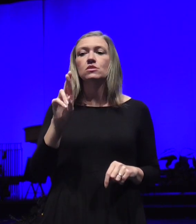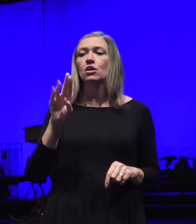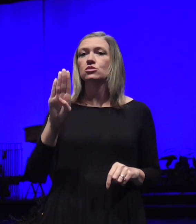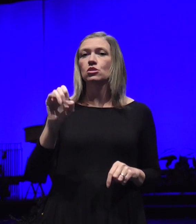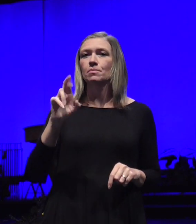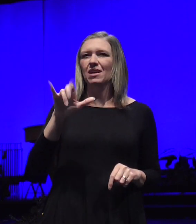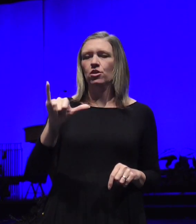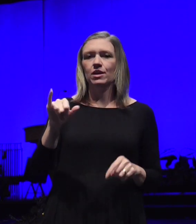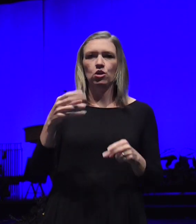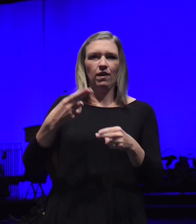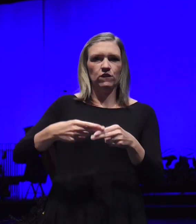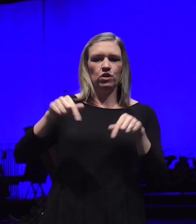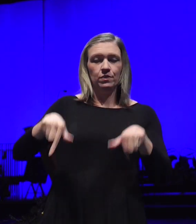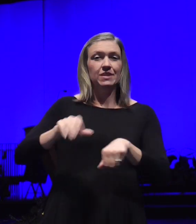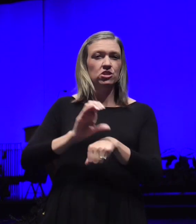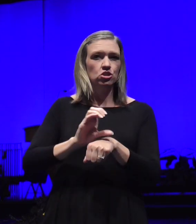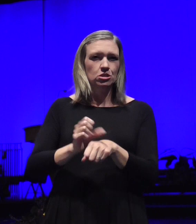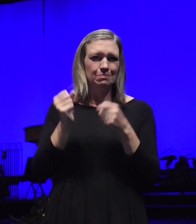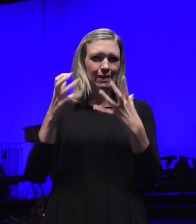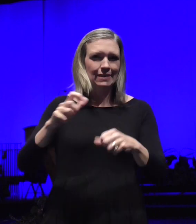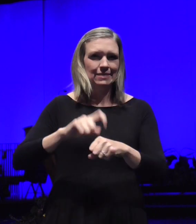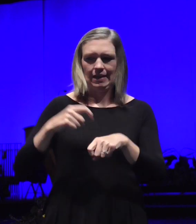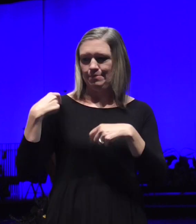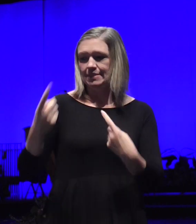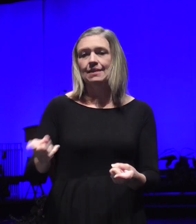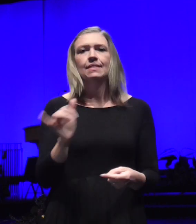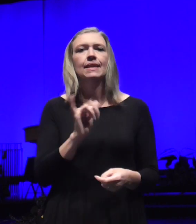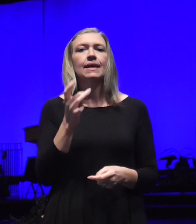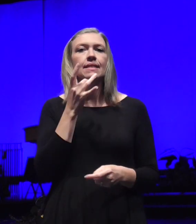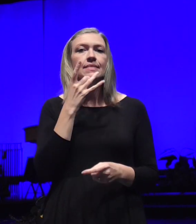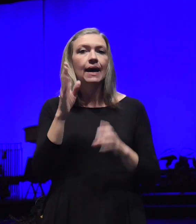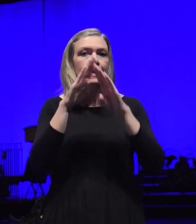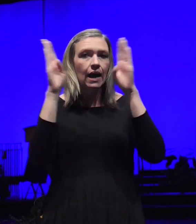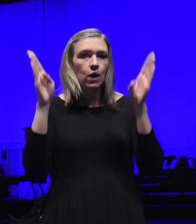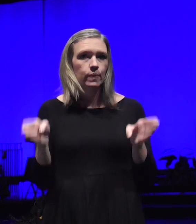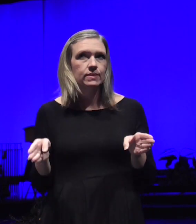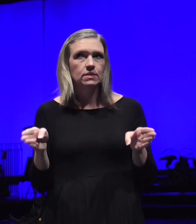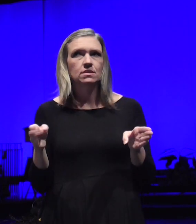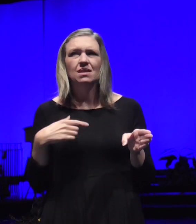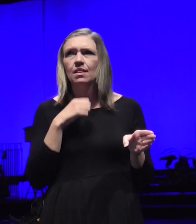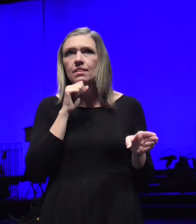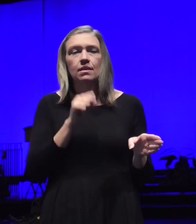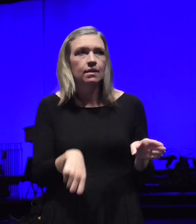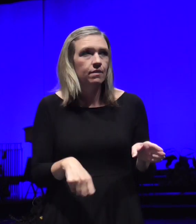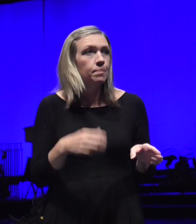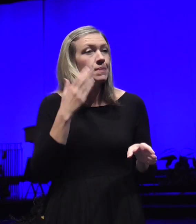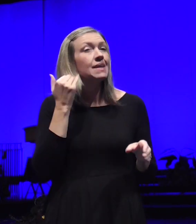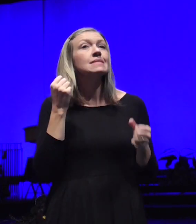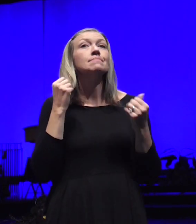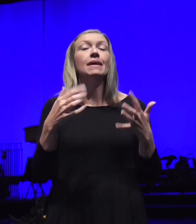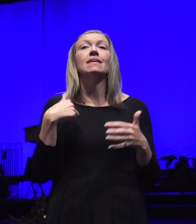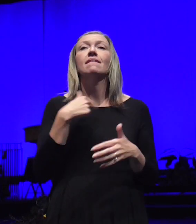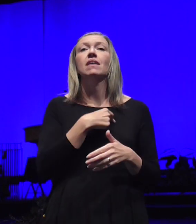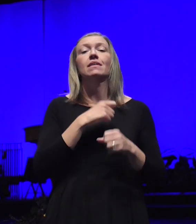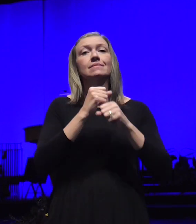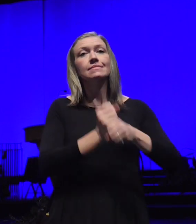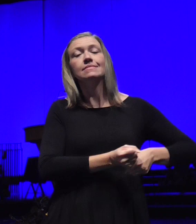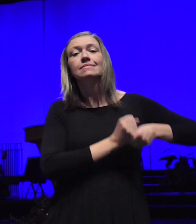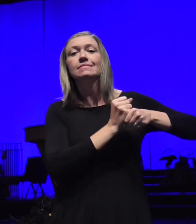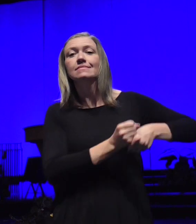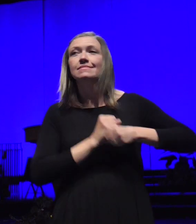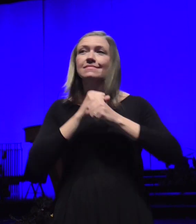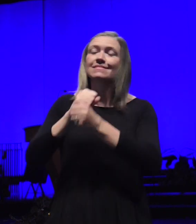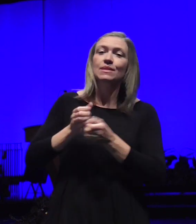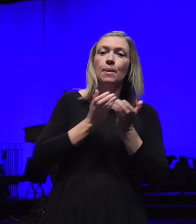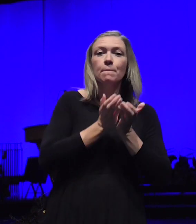Mile High Church many times as a lighthouse. And I love that because many of us have rowed our boats in. You've